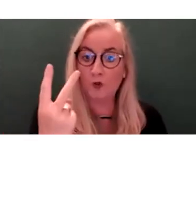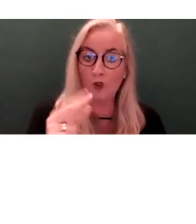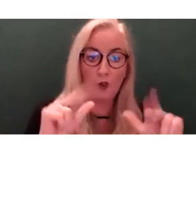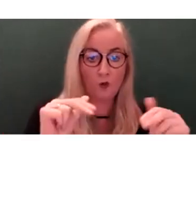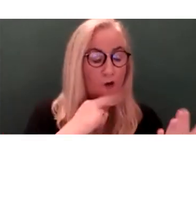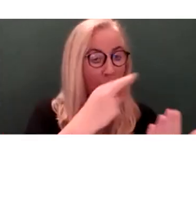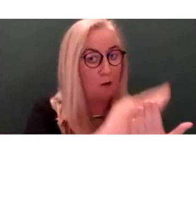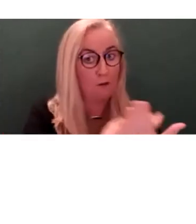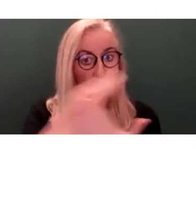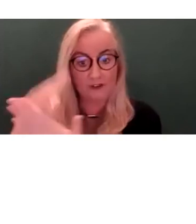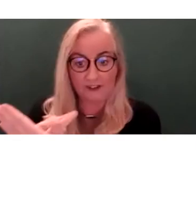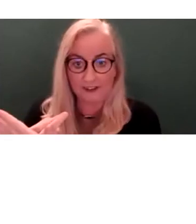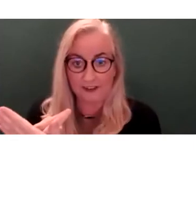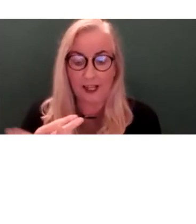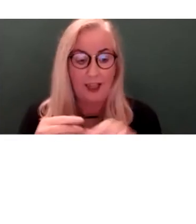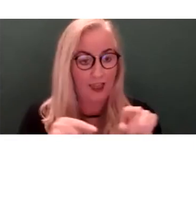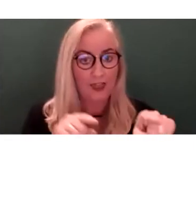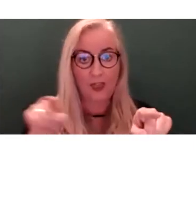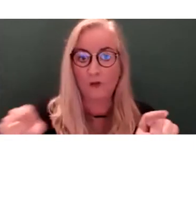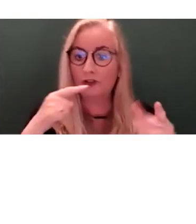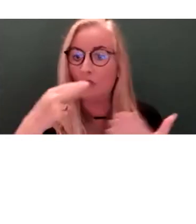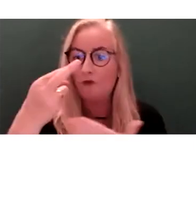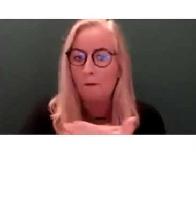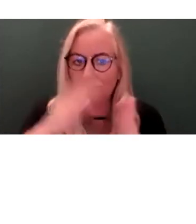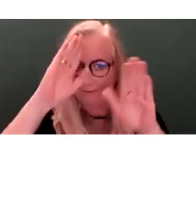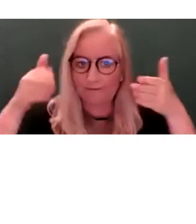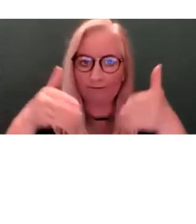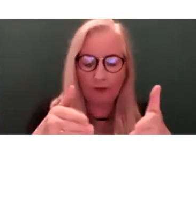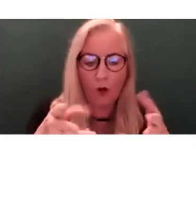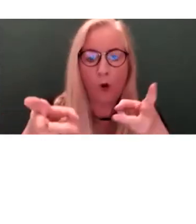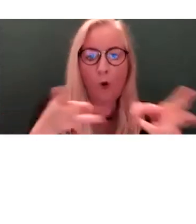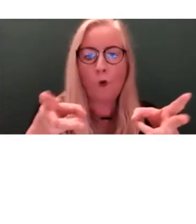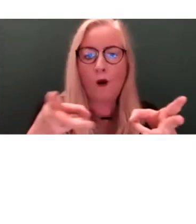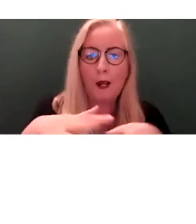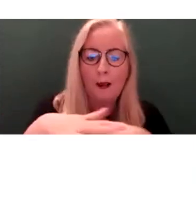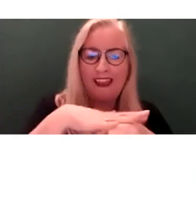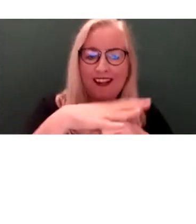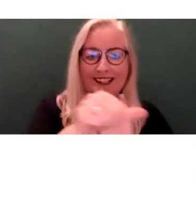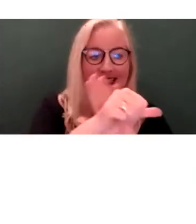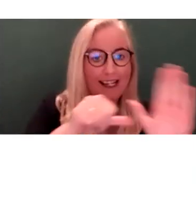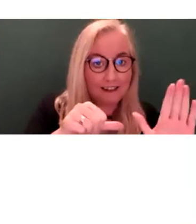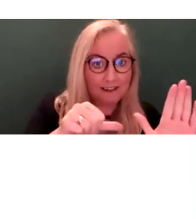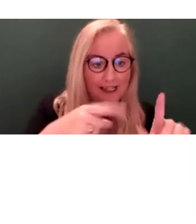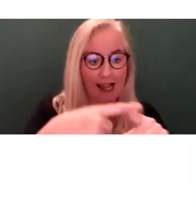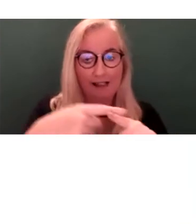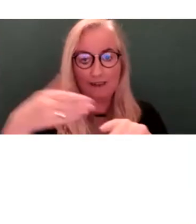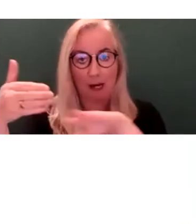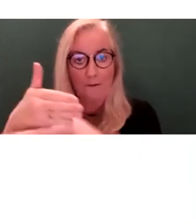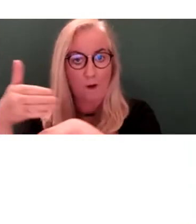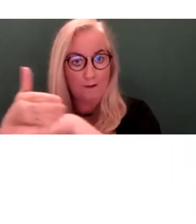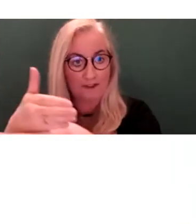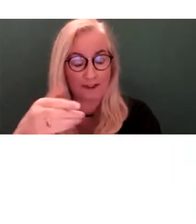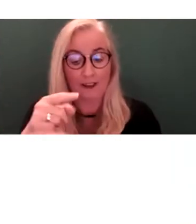reports. These reports focus on workplace skills attainment and employment. They have